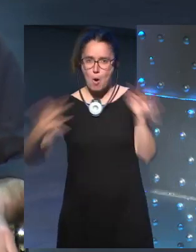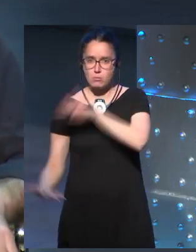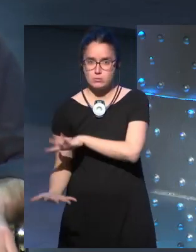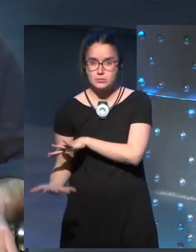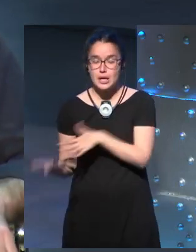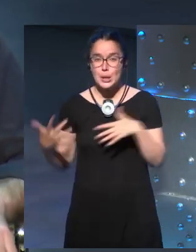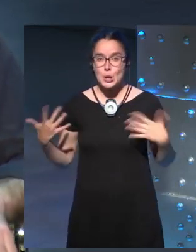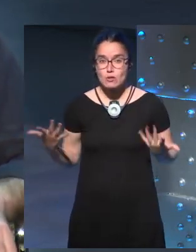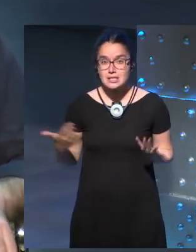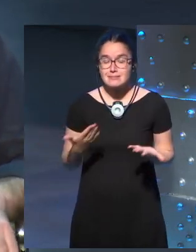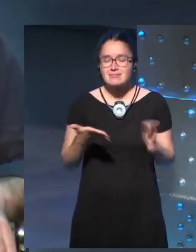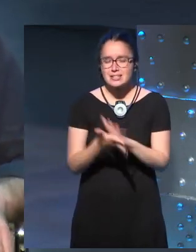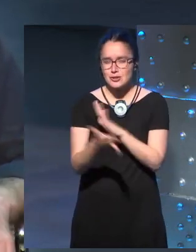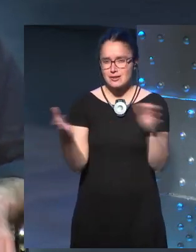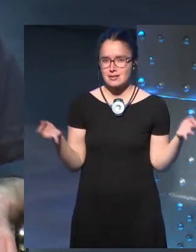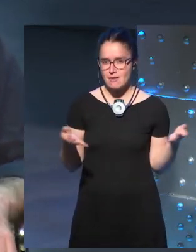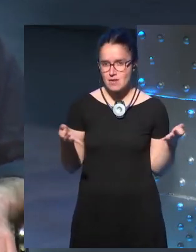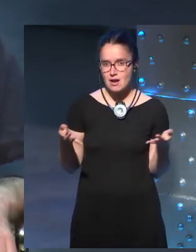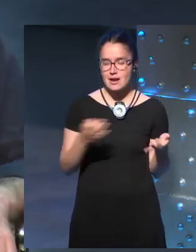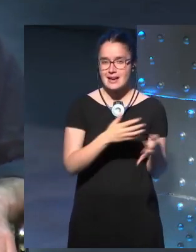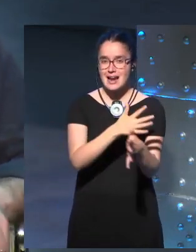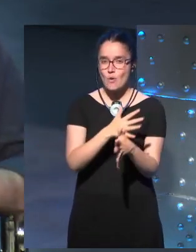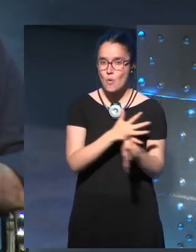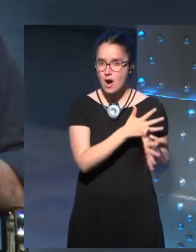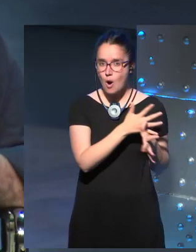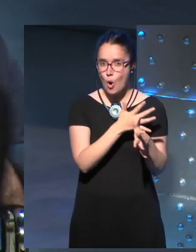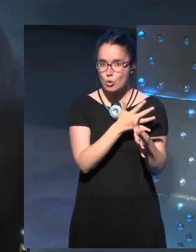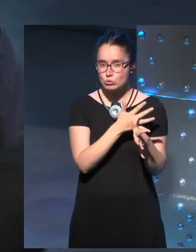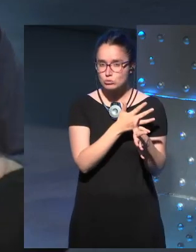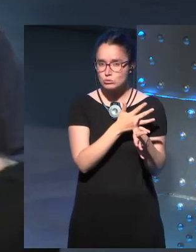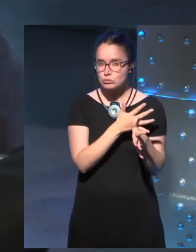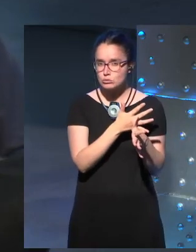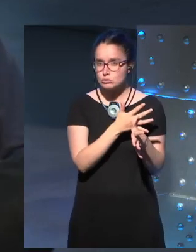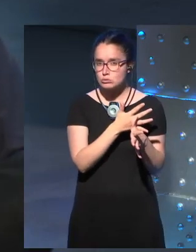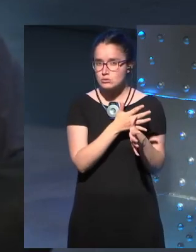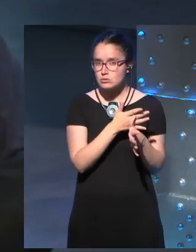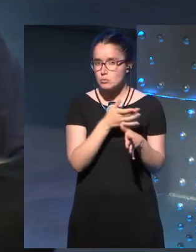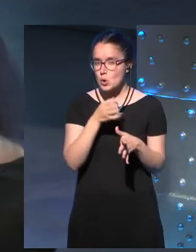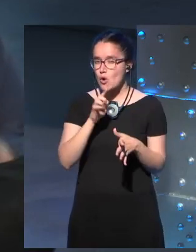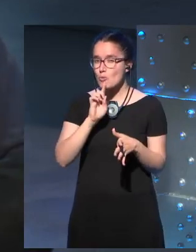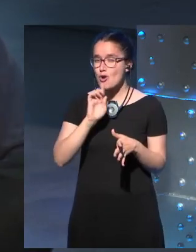that mean that the game is under threat? I don't know.